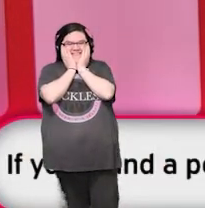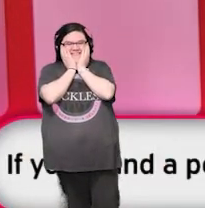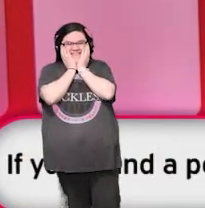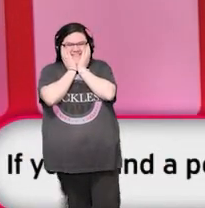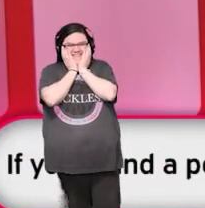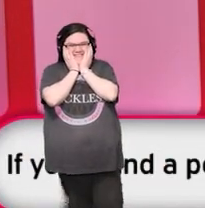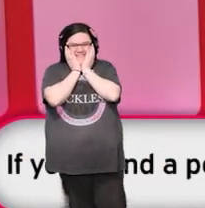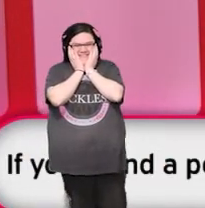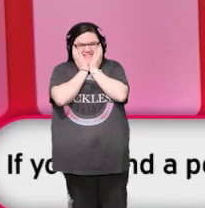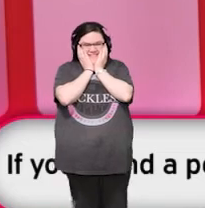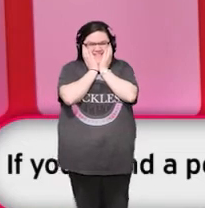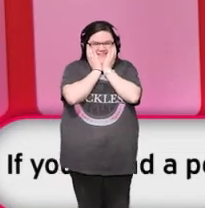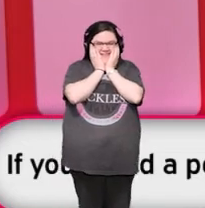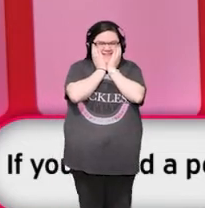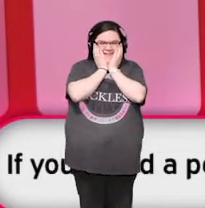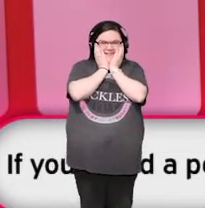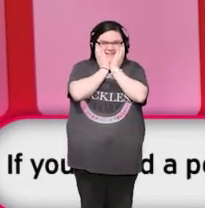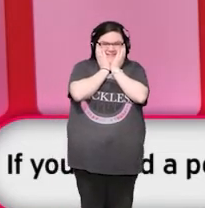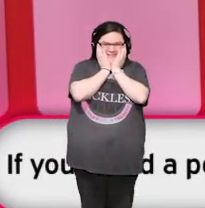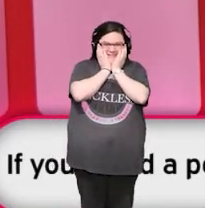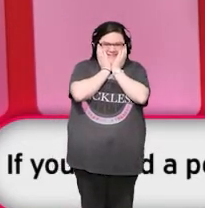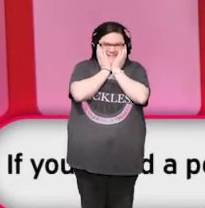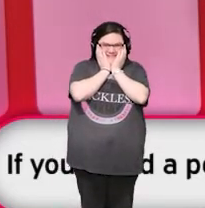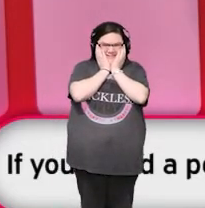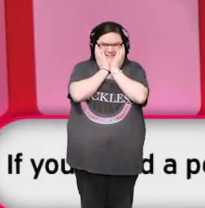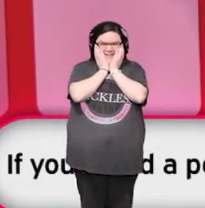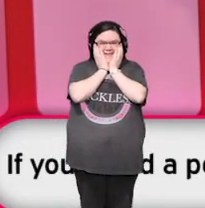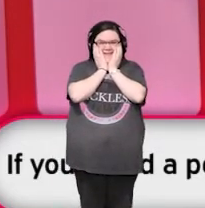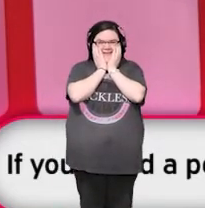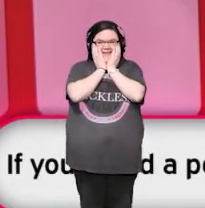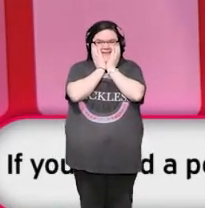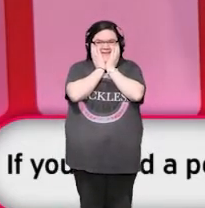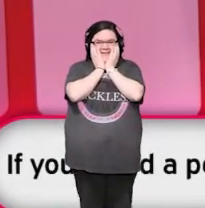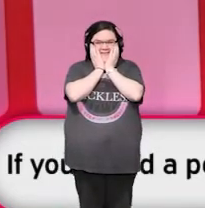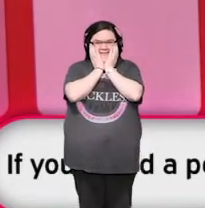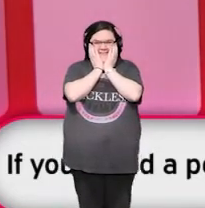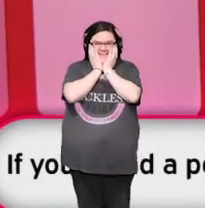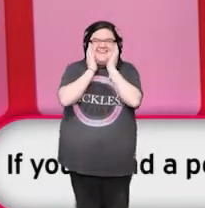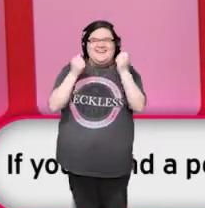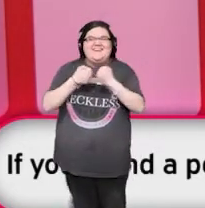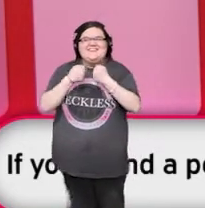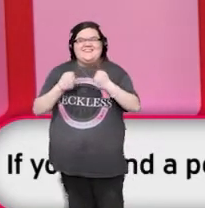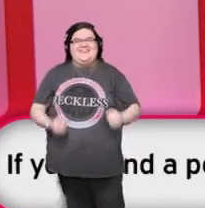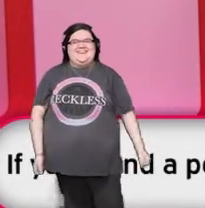That's kind of weird though. Nah, I give out because I couldn't look in your eyes. Like, no, or I'd see him in the next shoot and I'd be like, bye.